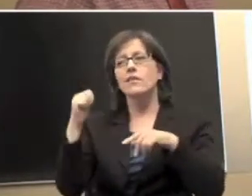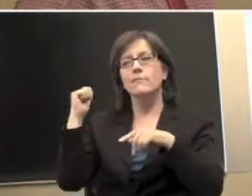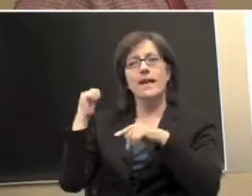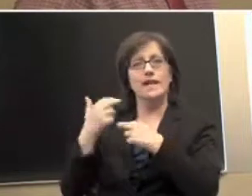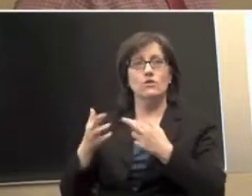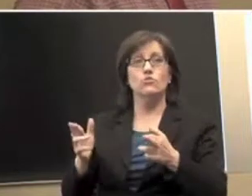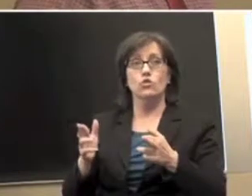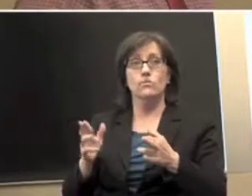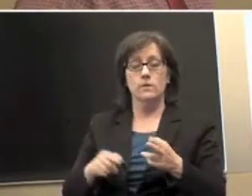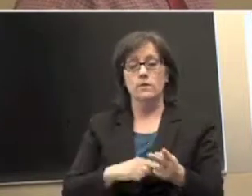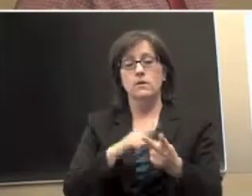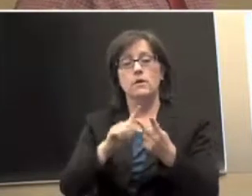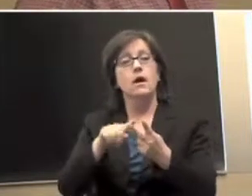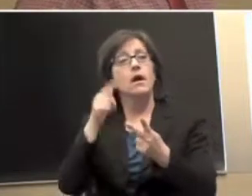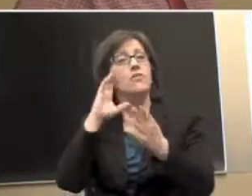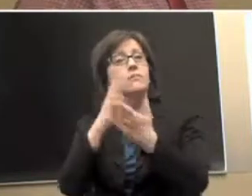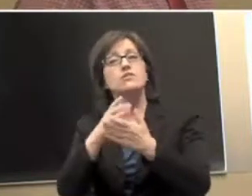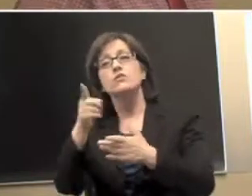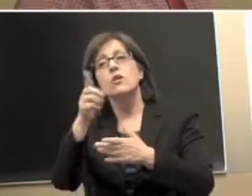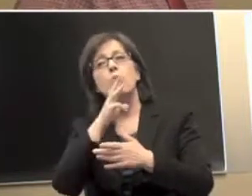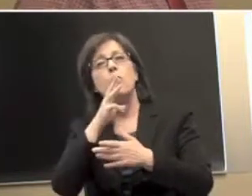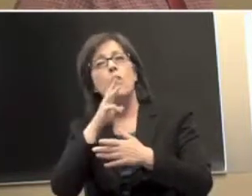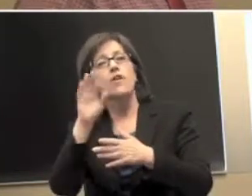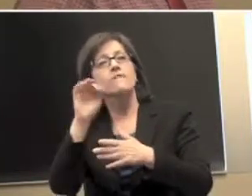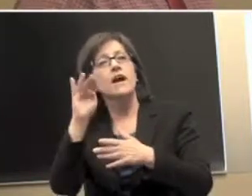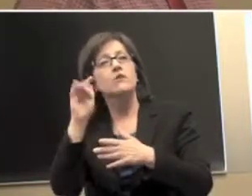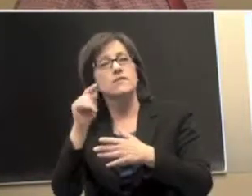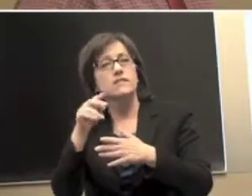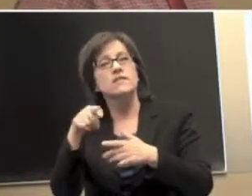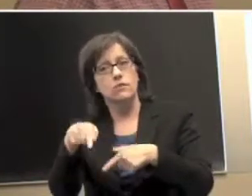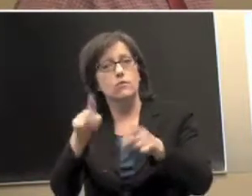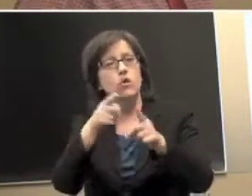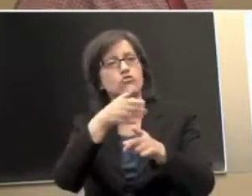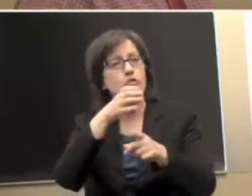room. 1 picture is of the water fountain so he can get a drink, and 1